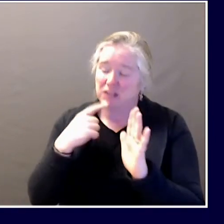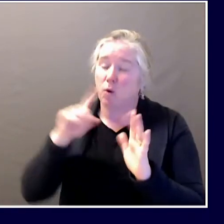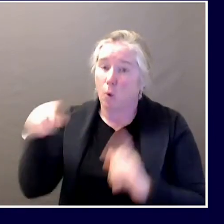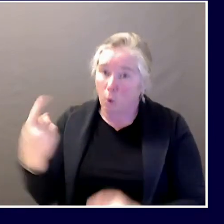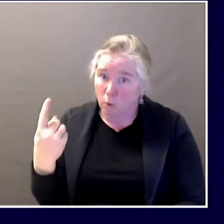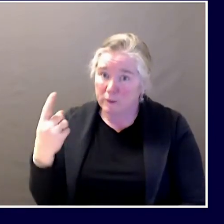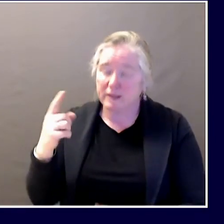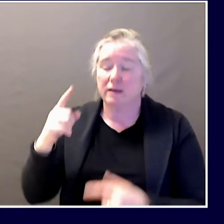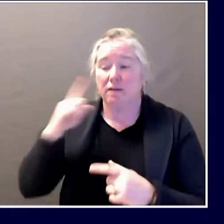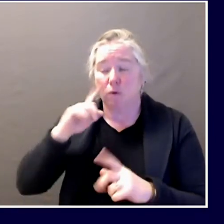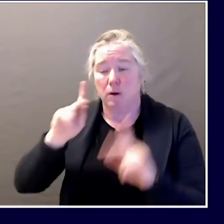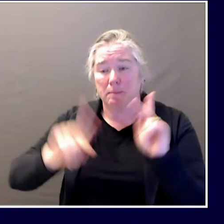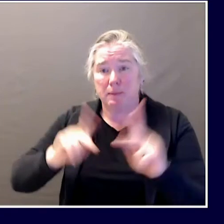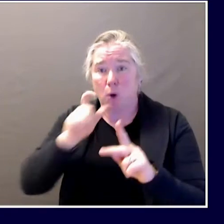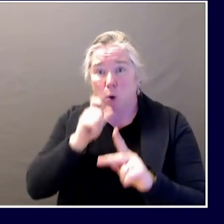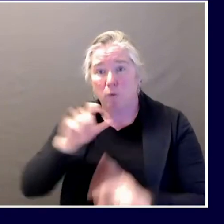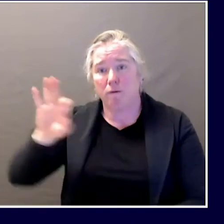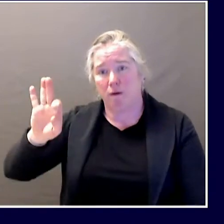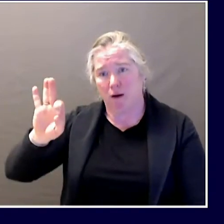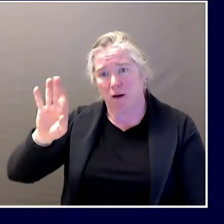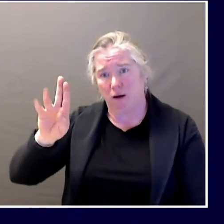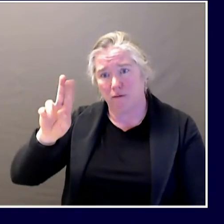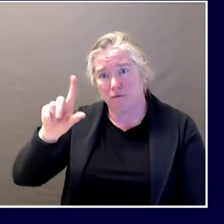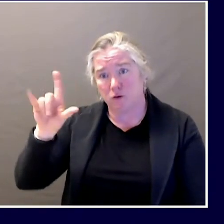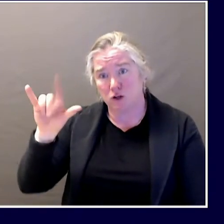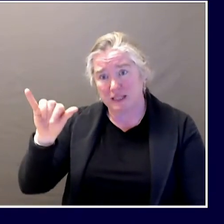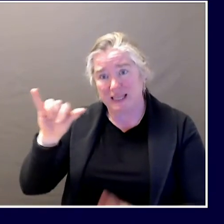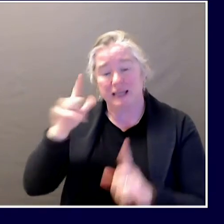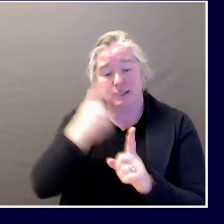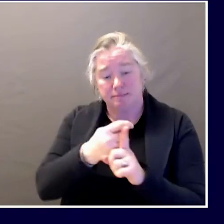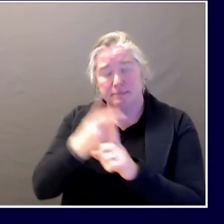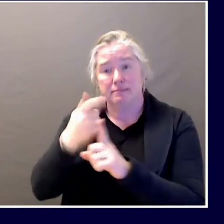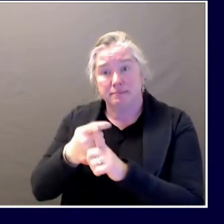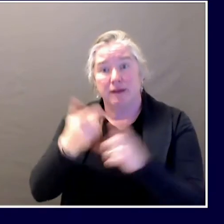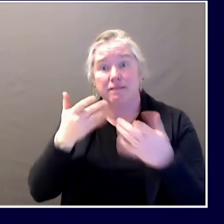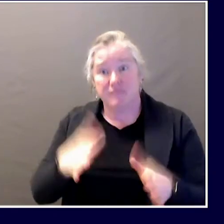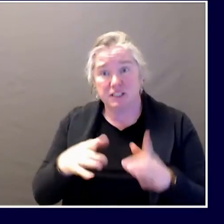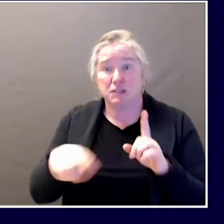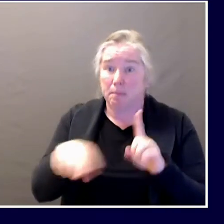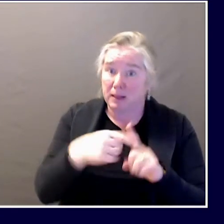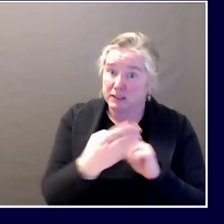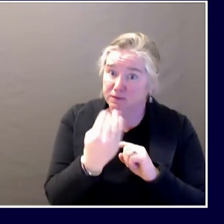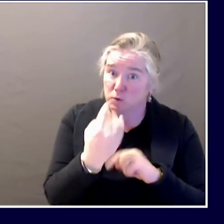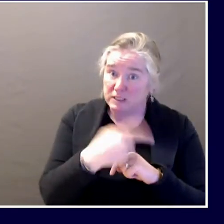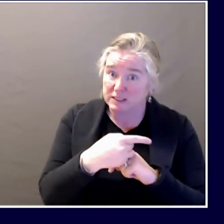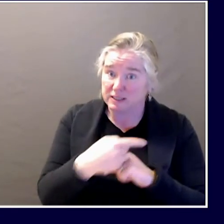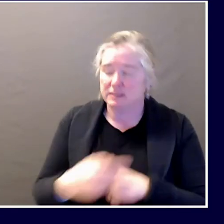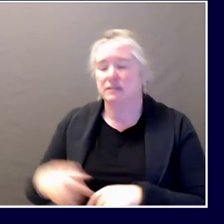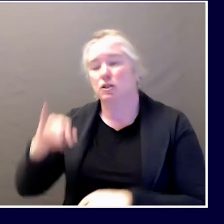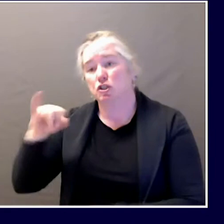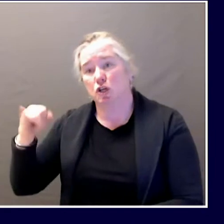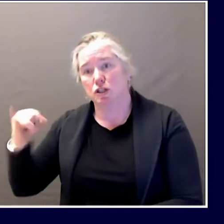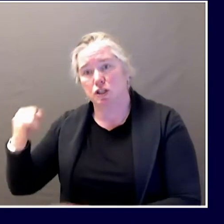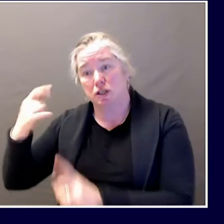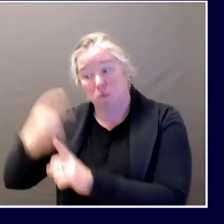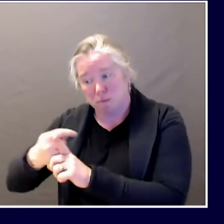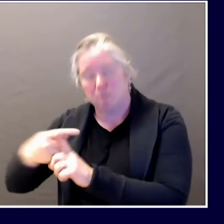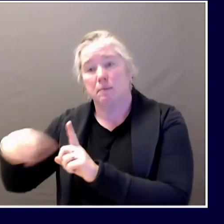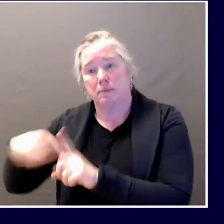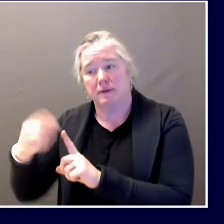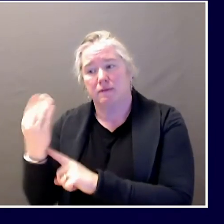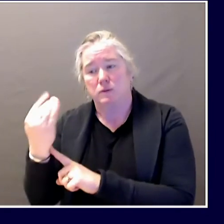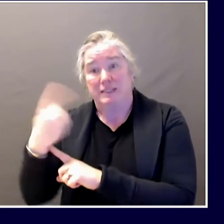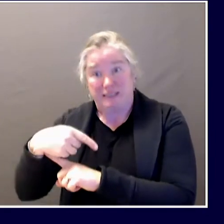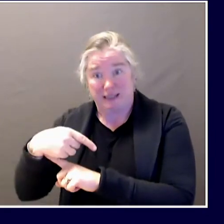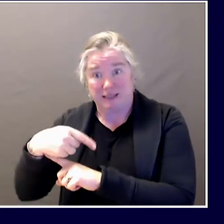vaccinated, not if you've had just one dose. And it doesn't right now open the door to gathering in large groups. Could there